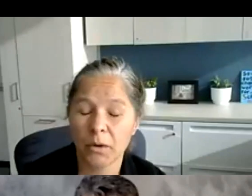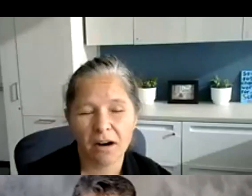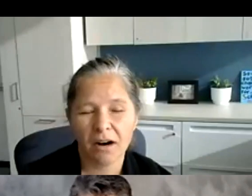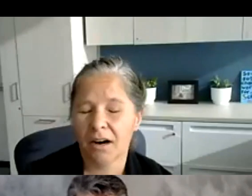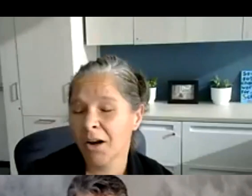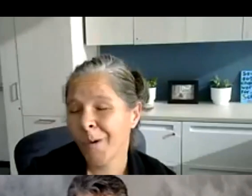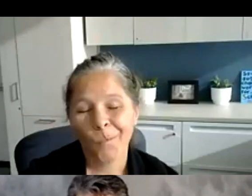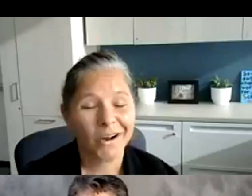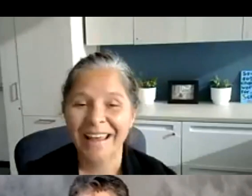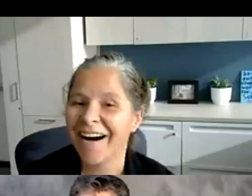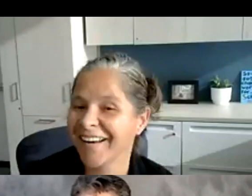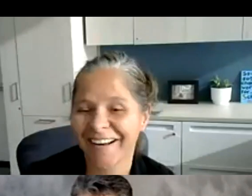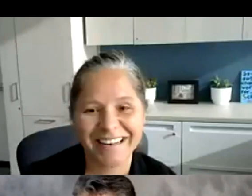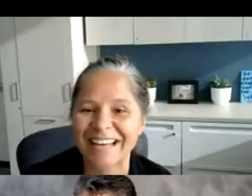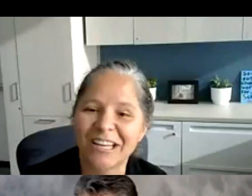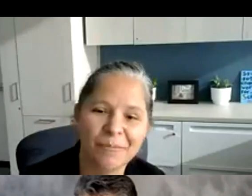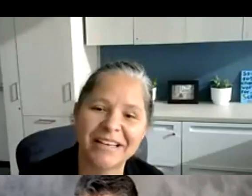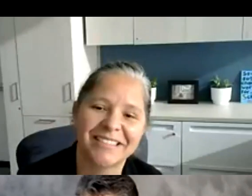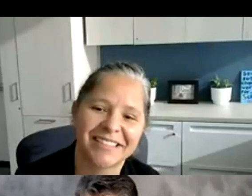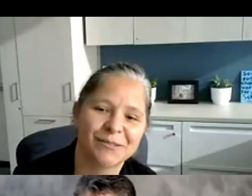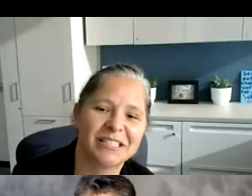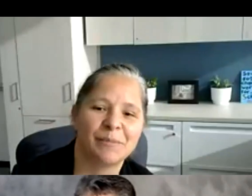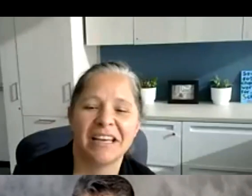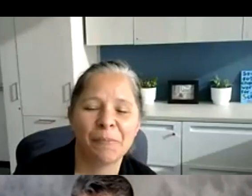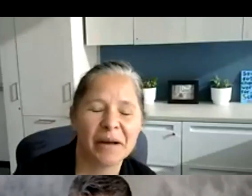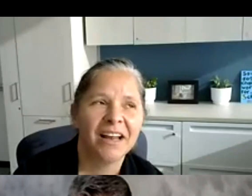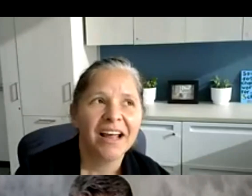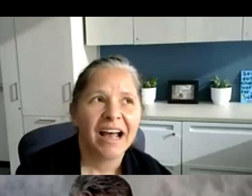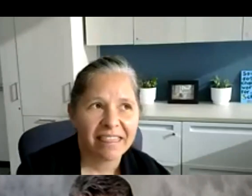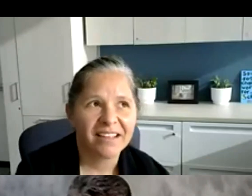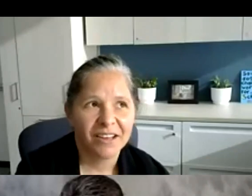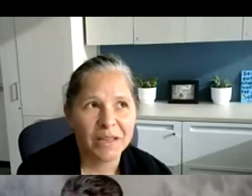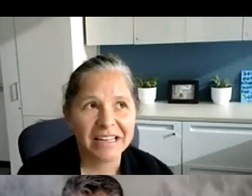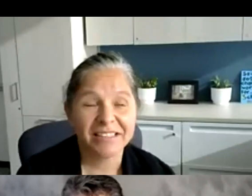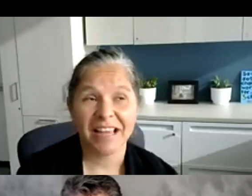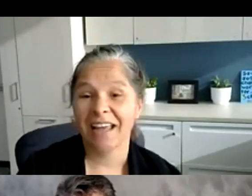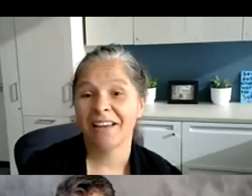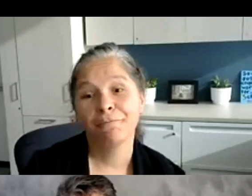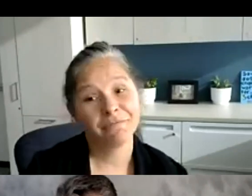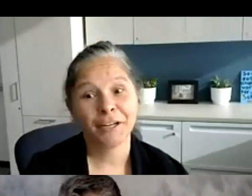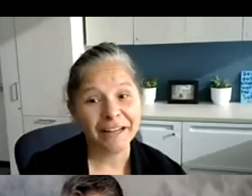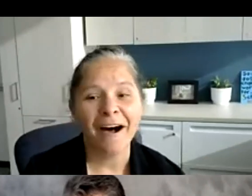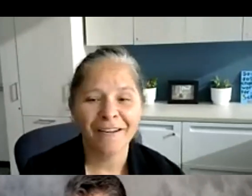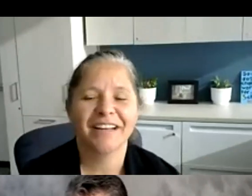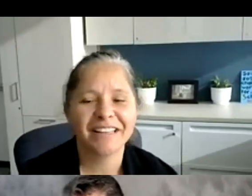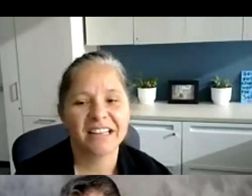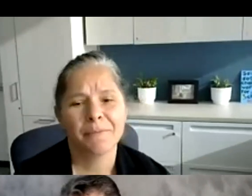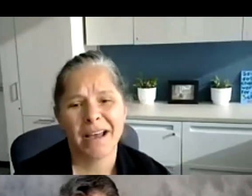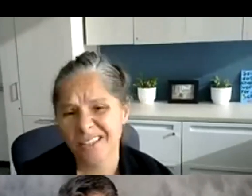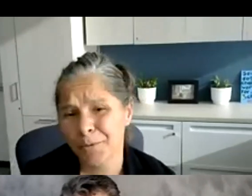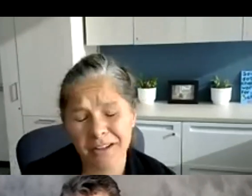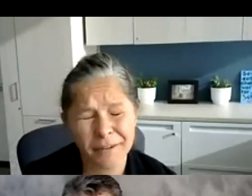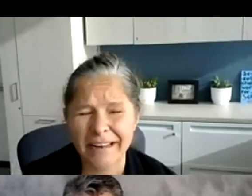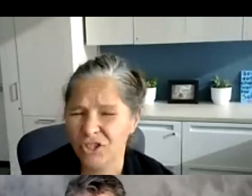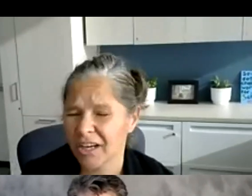and we are working on it on a daily basis as we speak. But I think that we can say fairly confidently that the